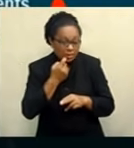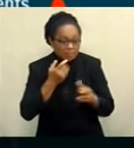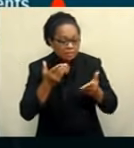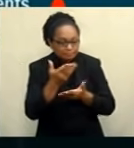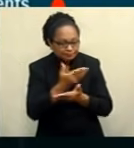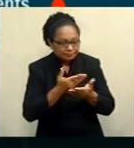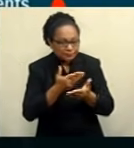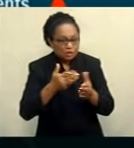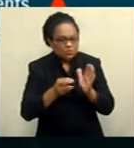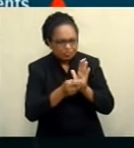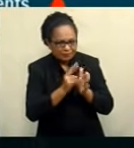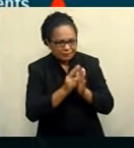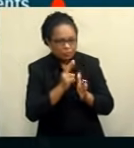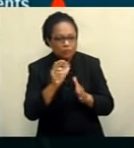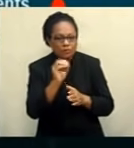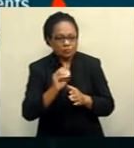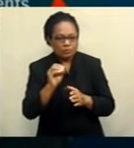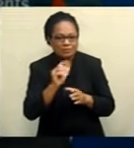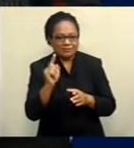on October 1st.